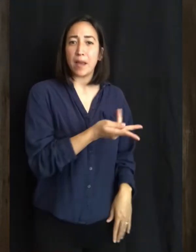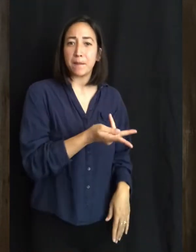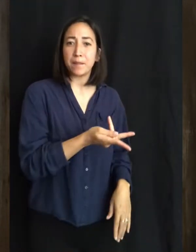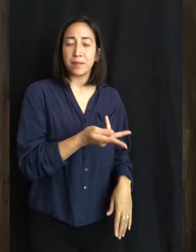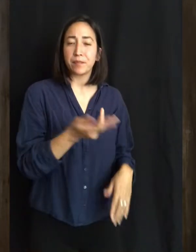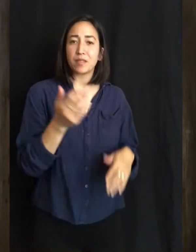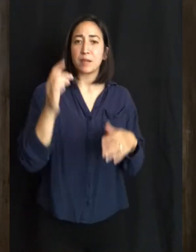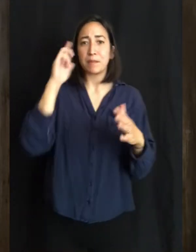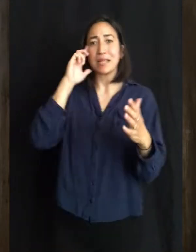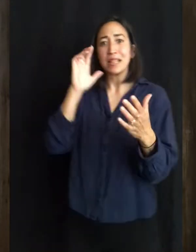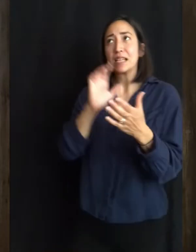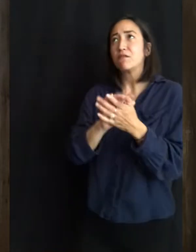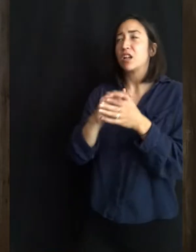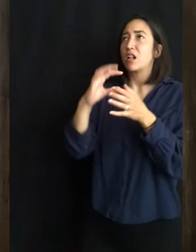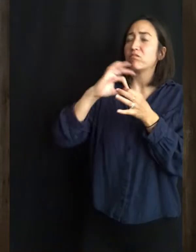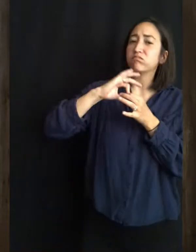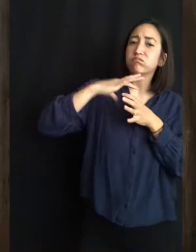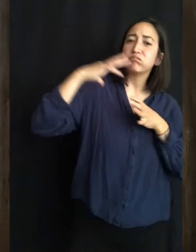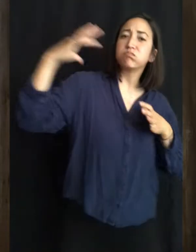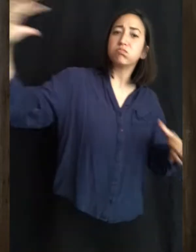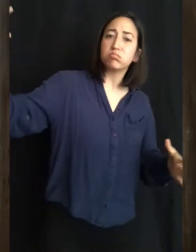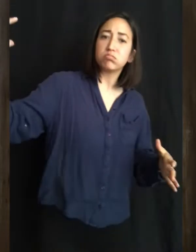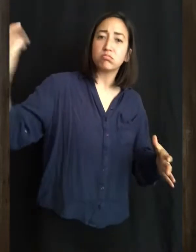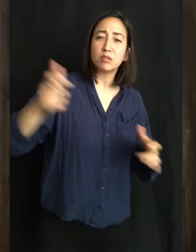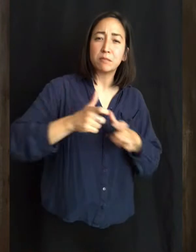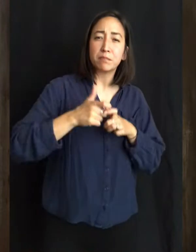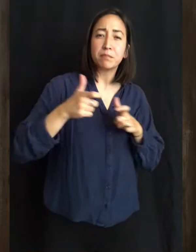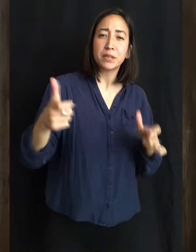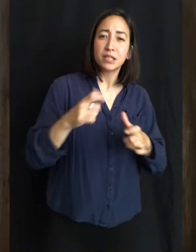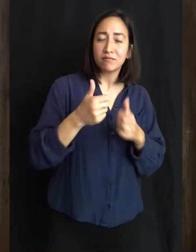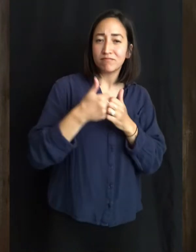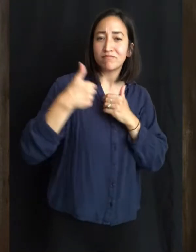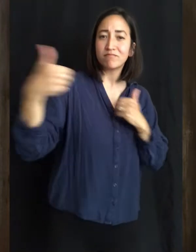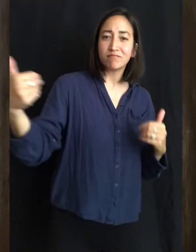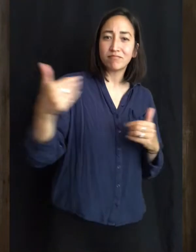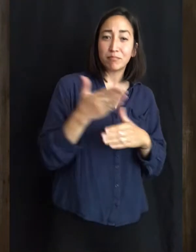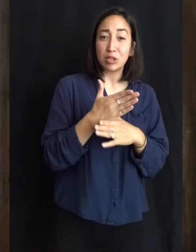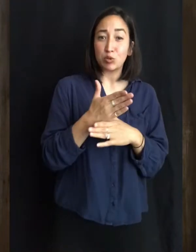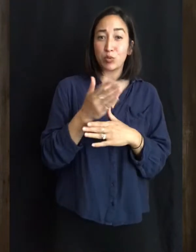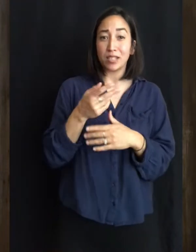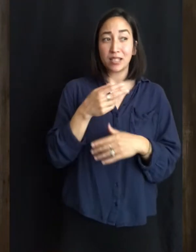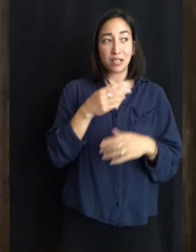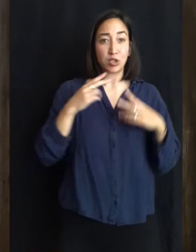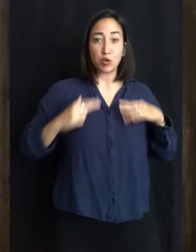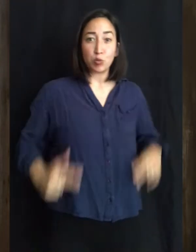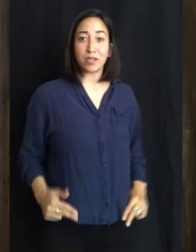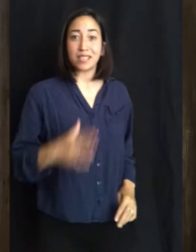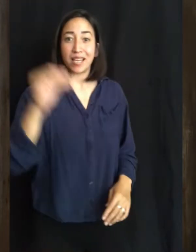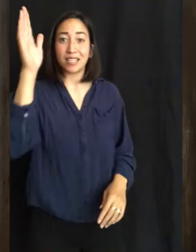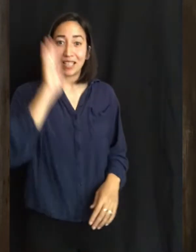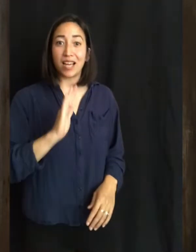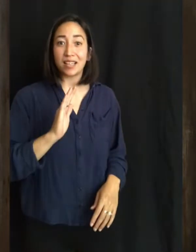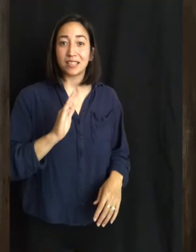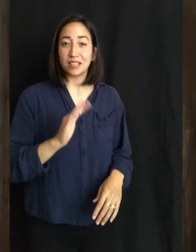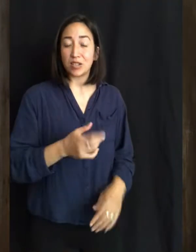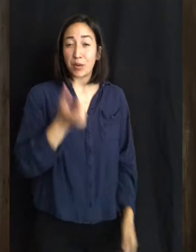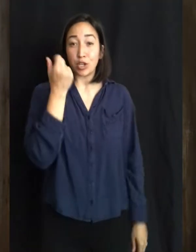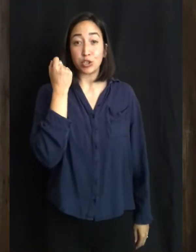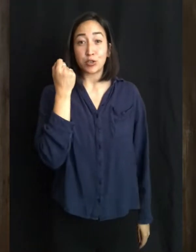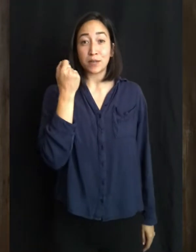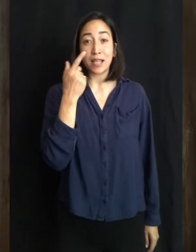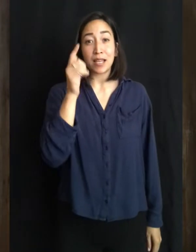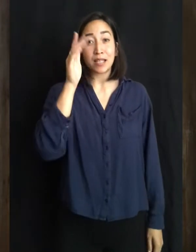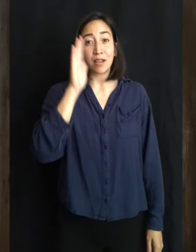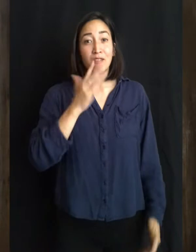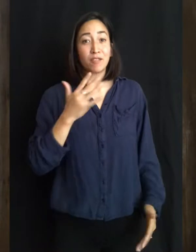a great divide between the one who loved them and themselves and the world around them. You see,